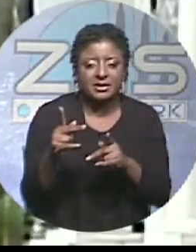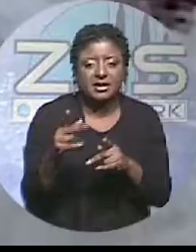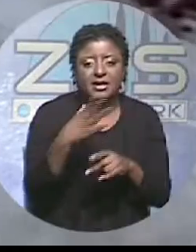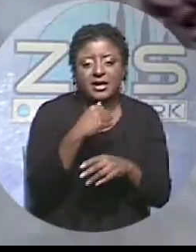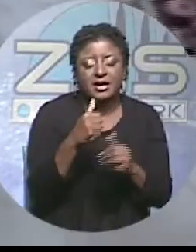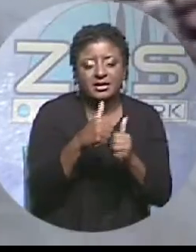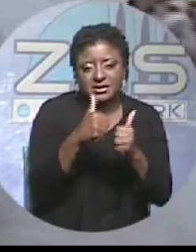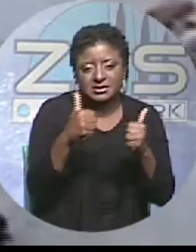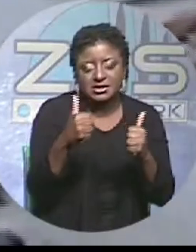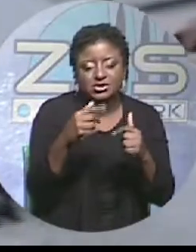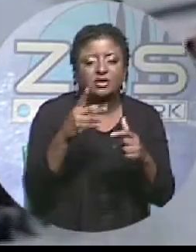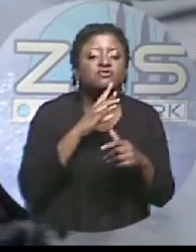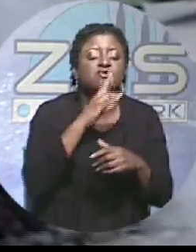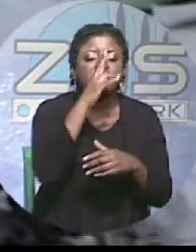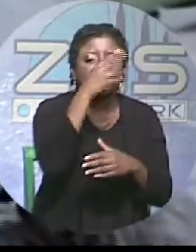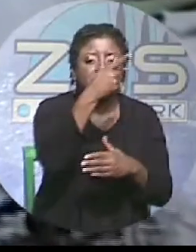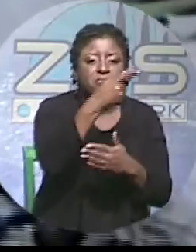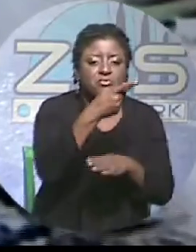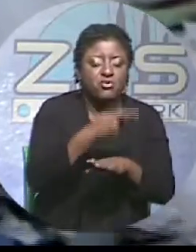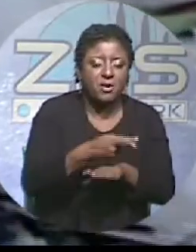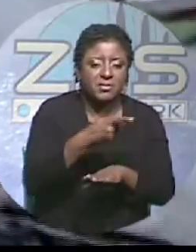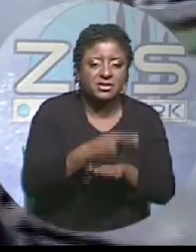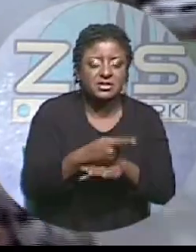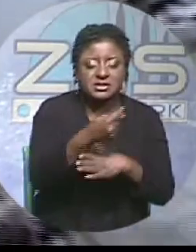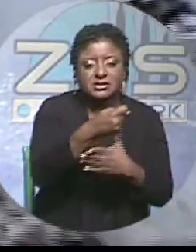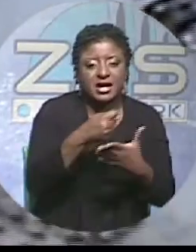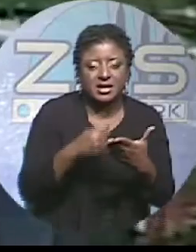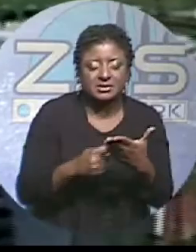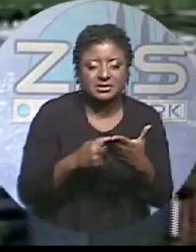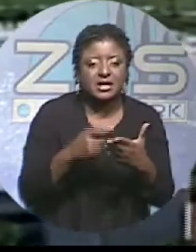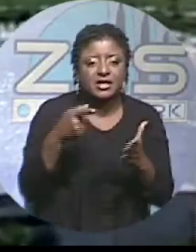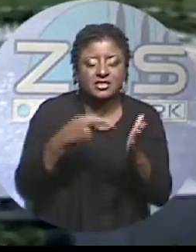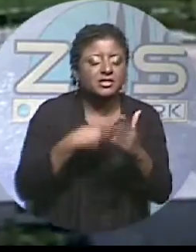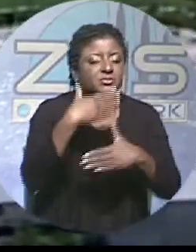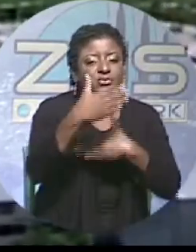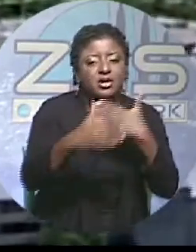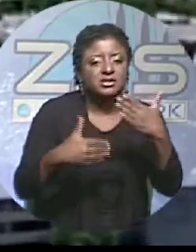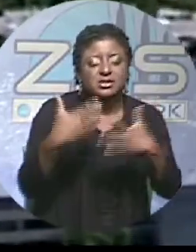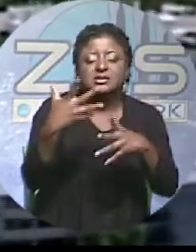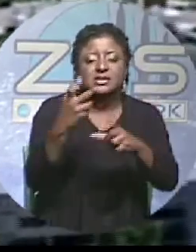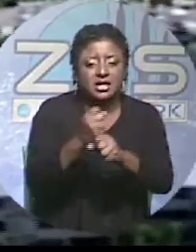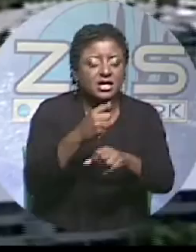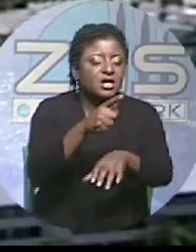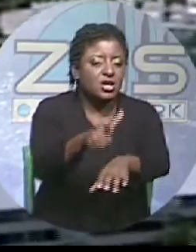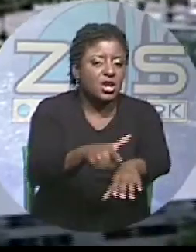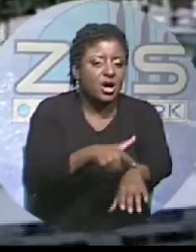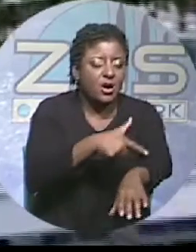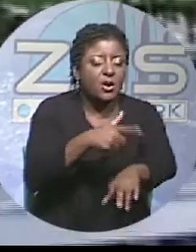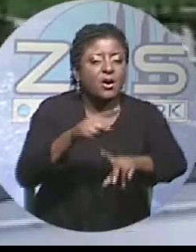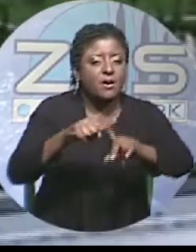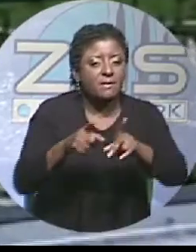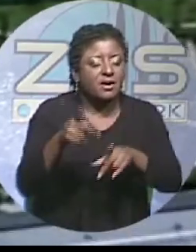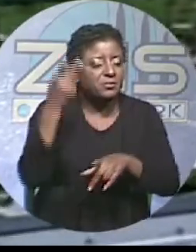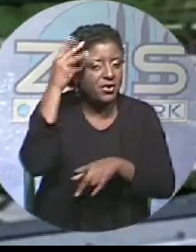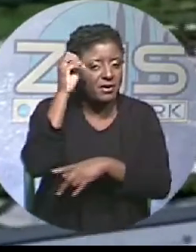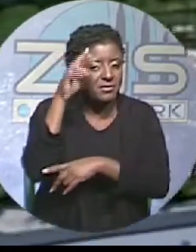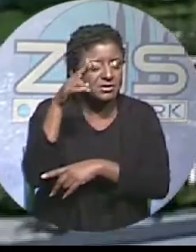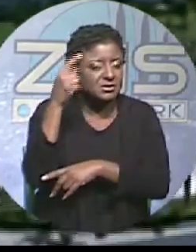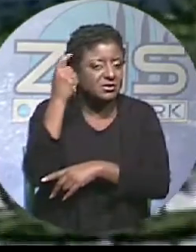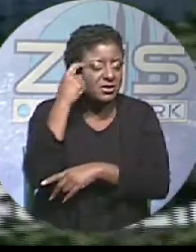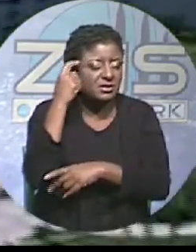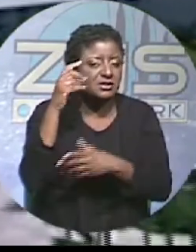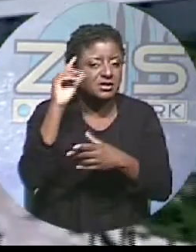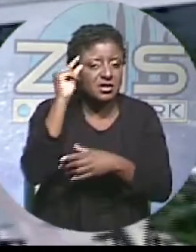land. Mr. Christie said the process has taken longer than expected, but he believes that the government, private sector, and the